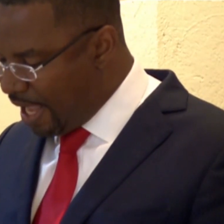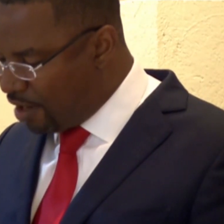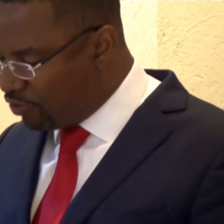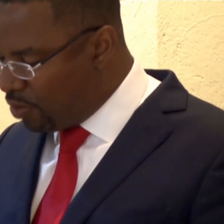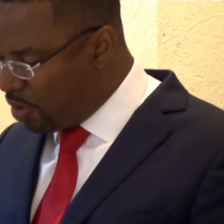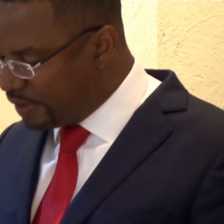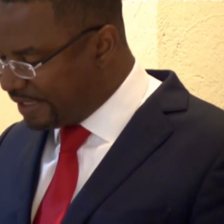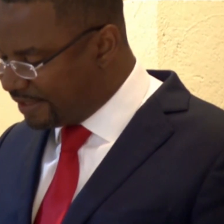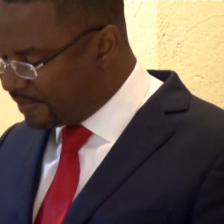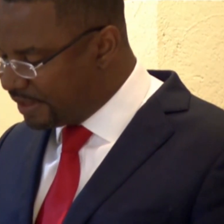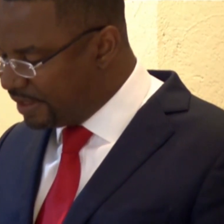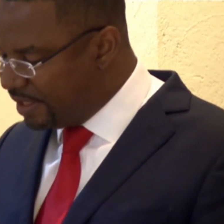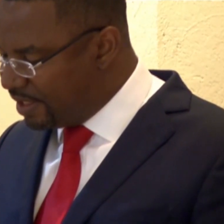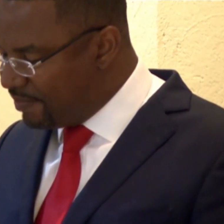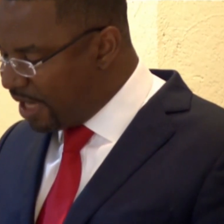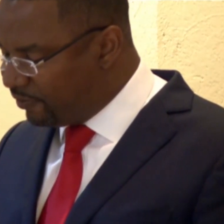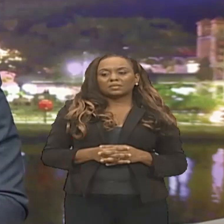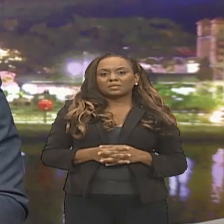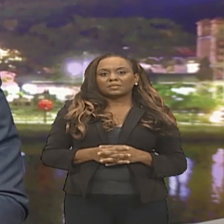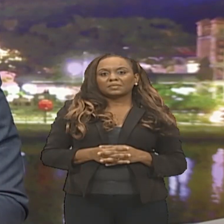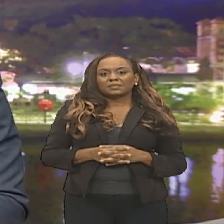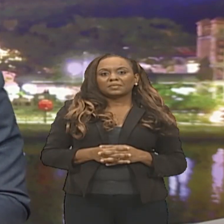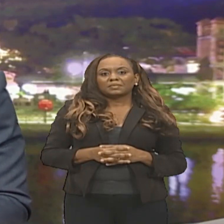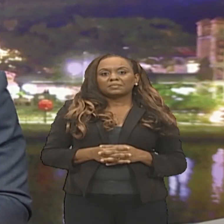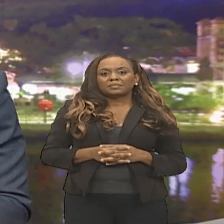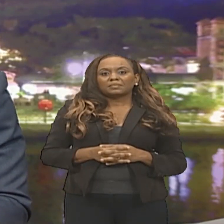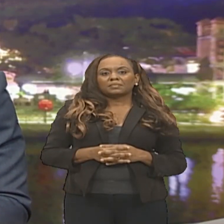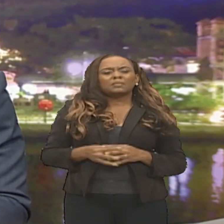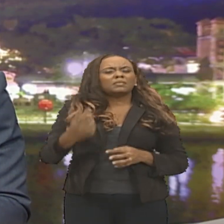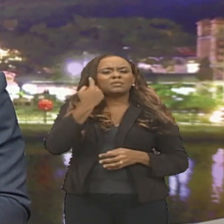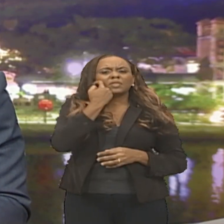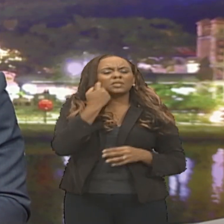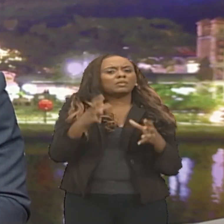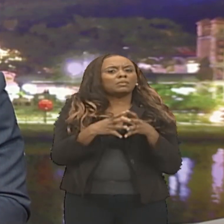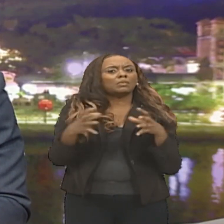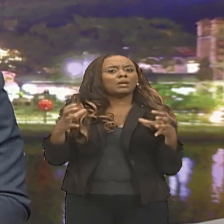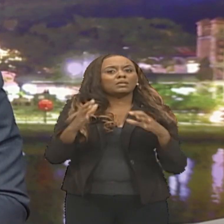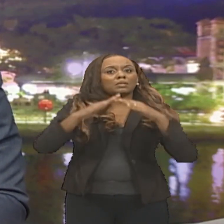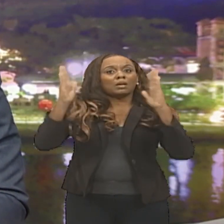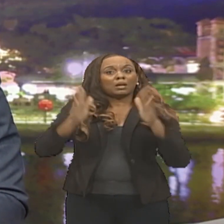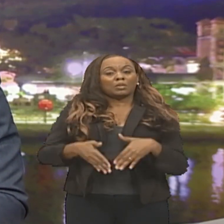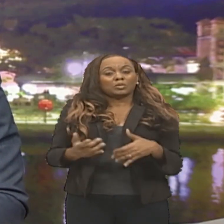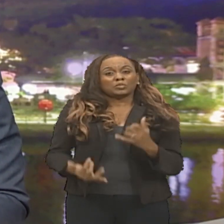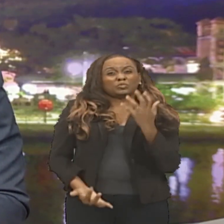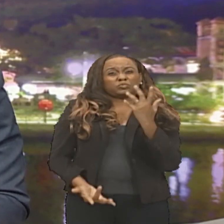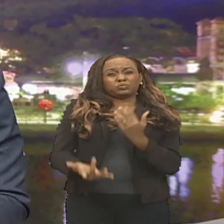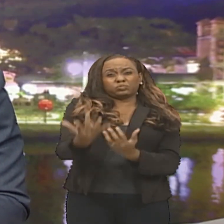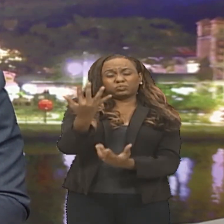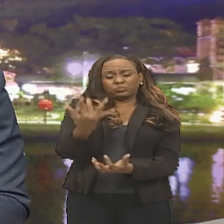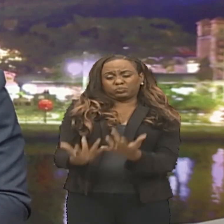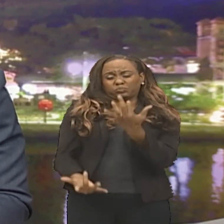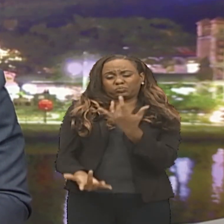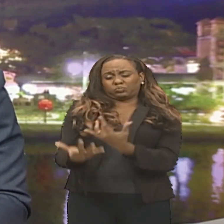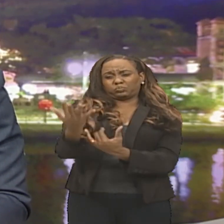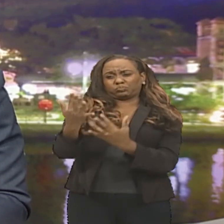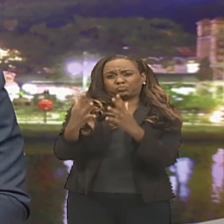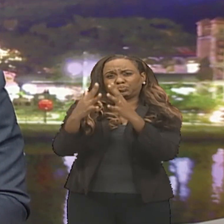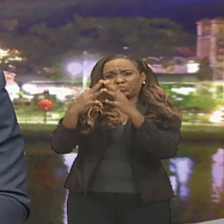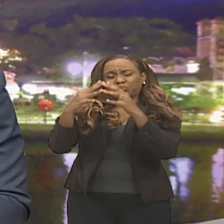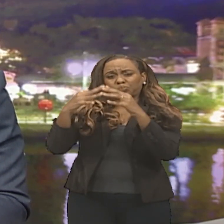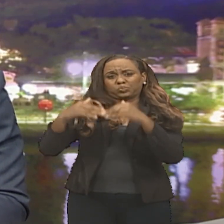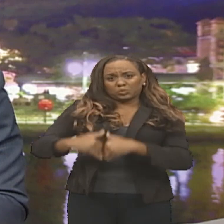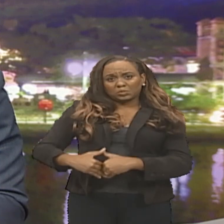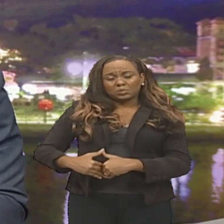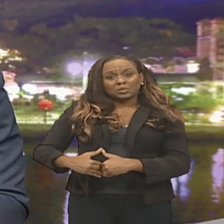rooftop and ground mount systems. Now, with the recent surge in house fires, the Home Affairs Minister wants